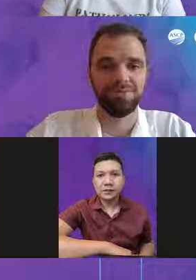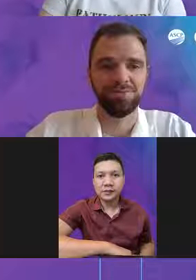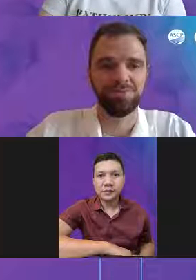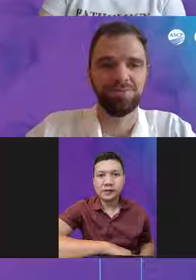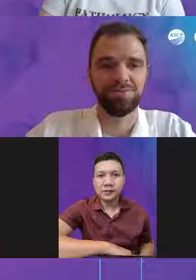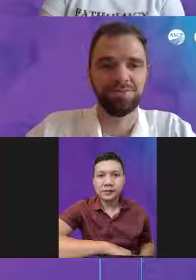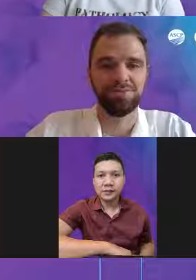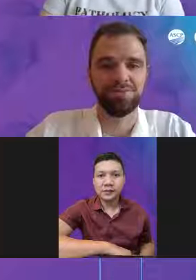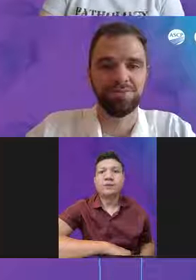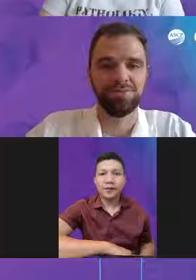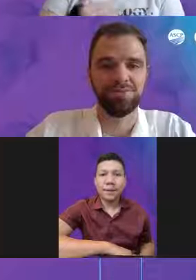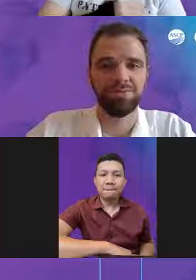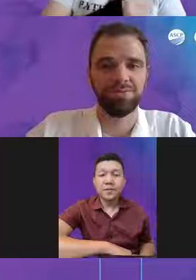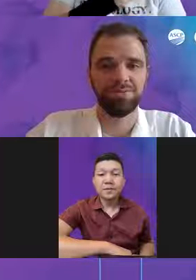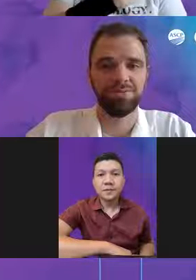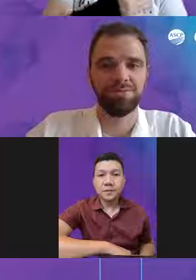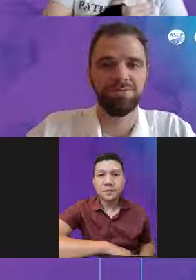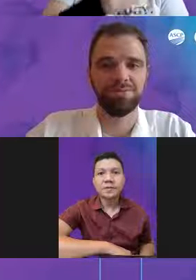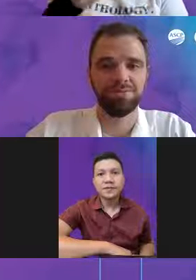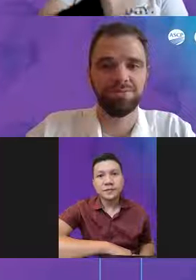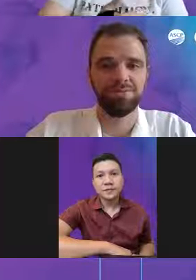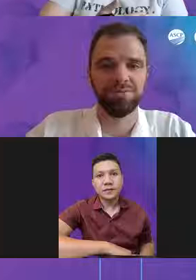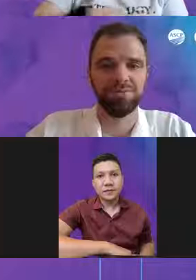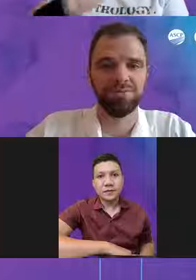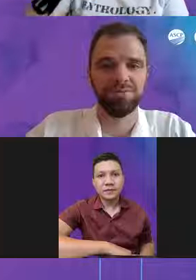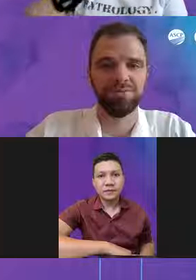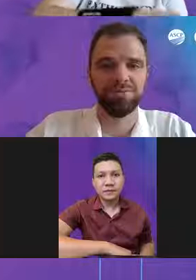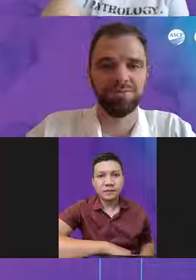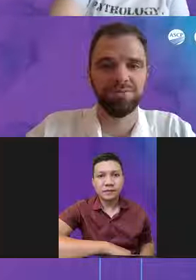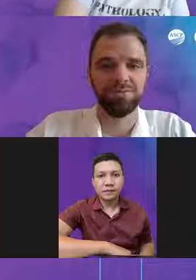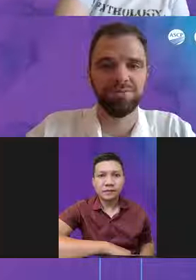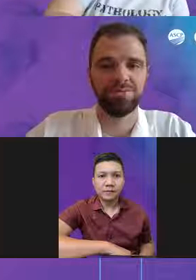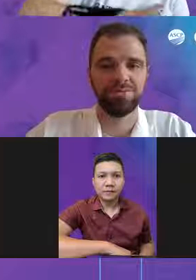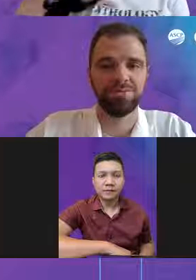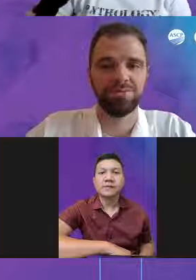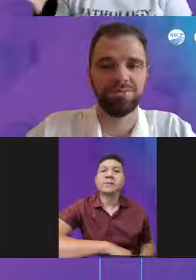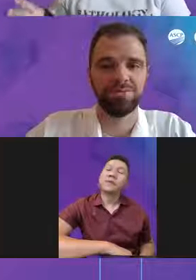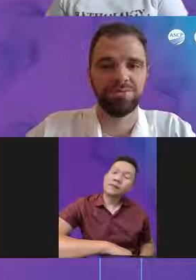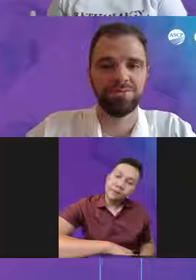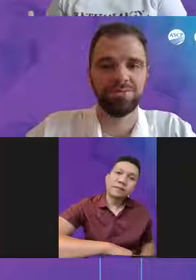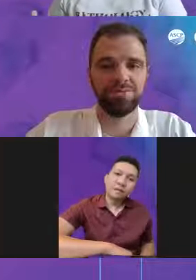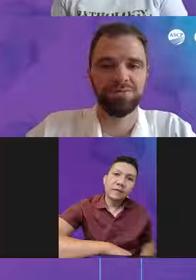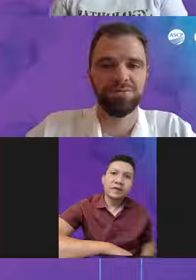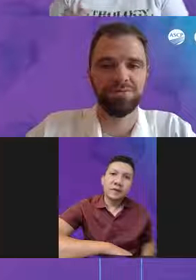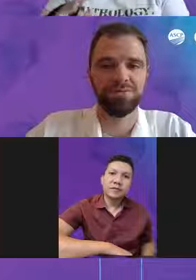does that matter? Make sure you understand, you know, what basophilia is